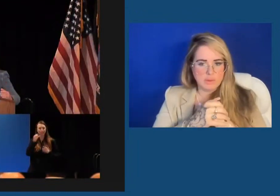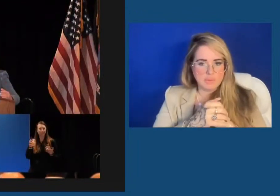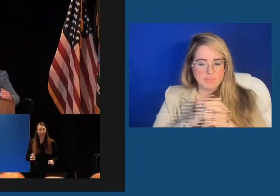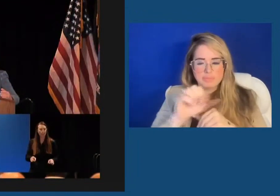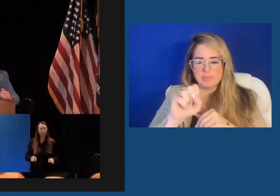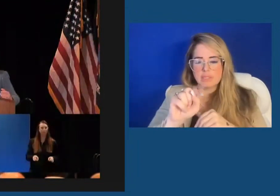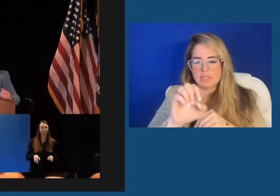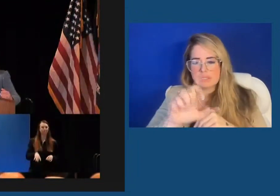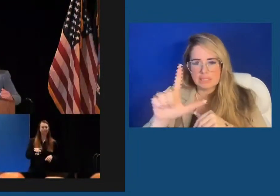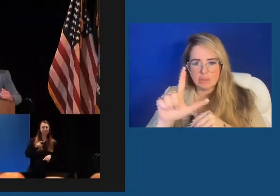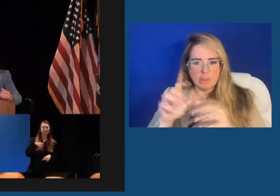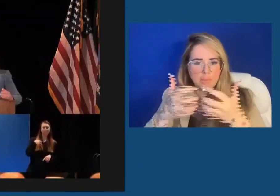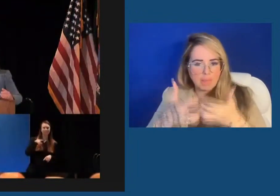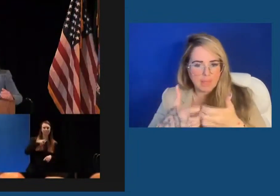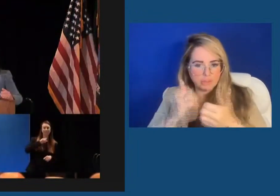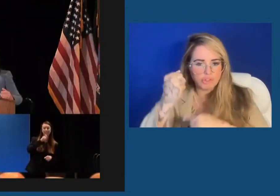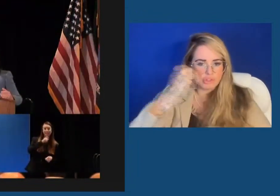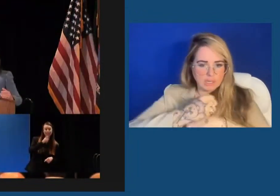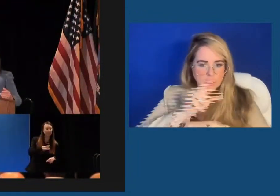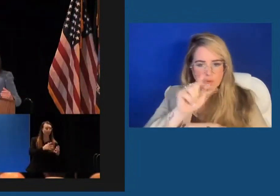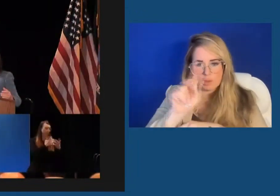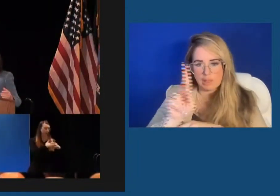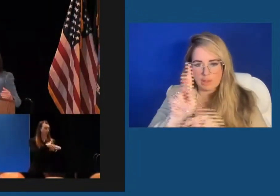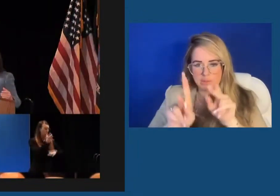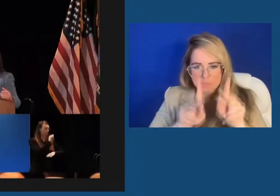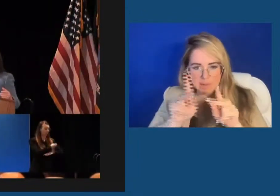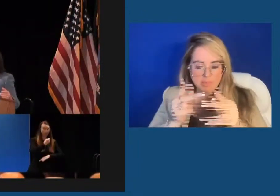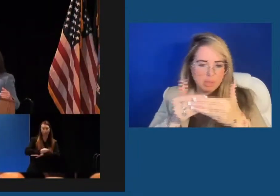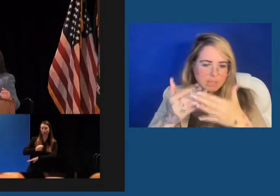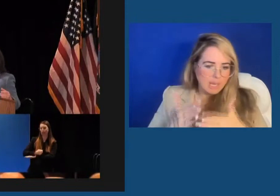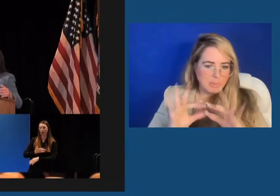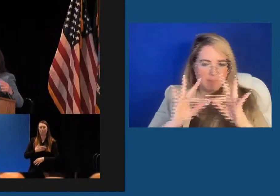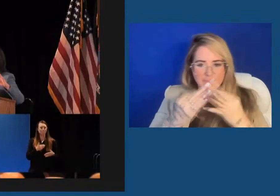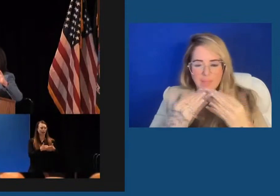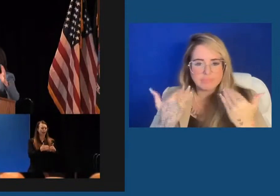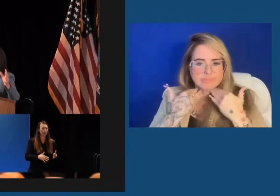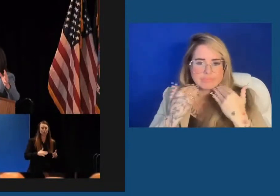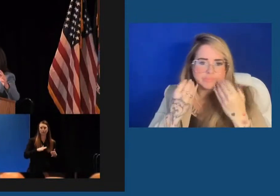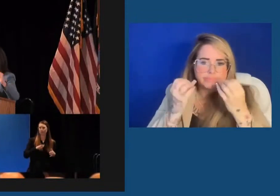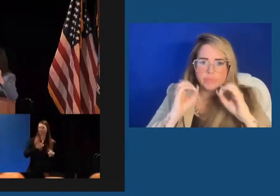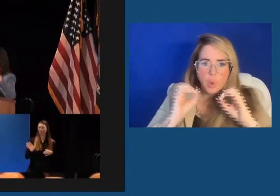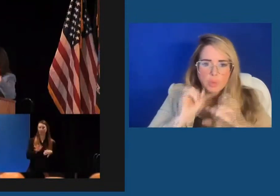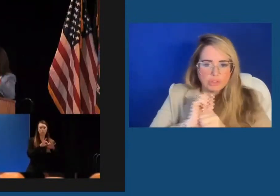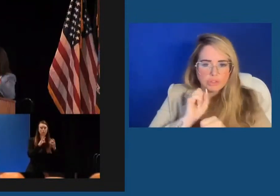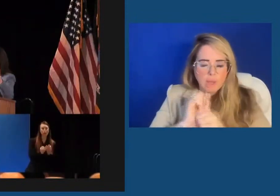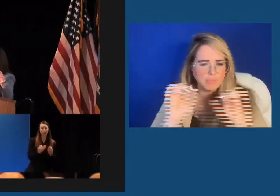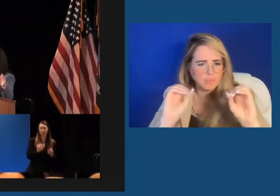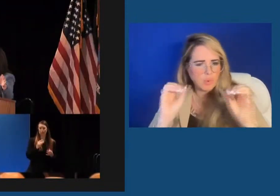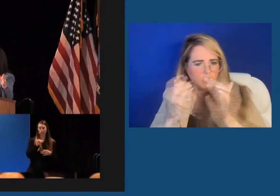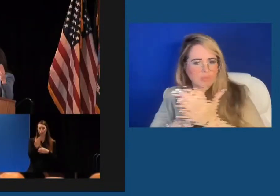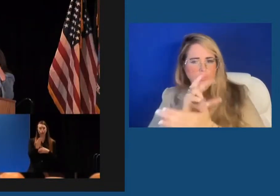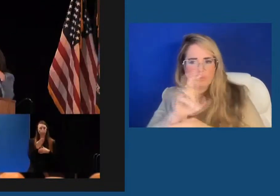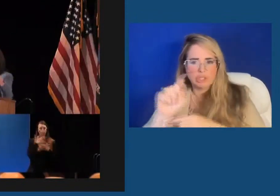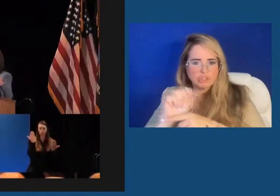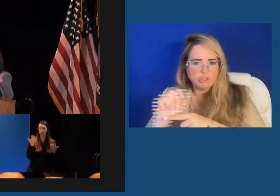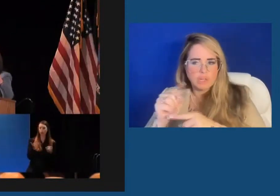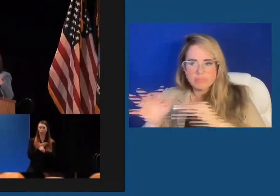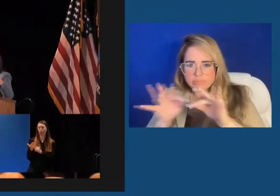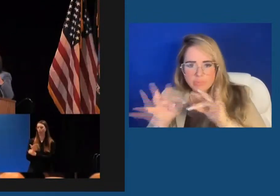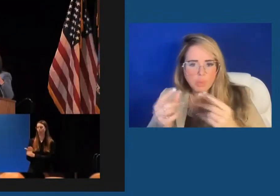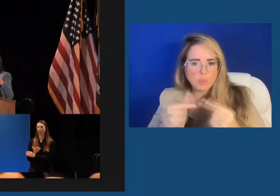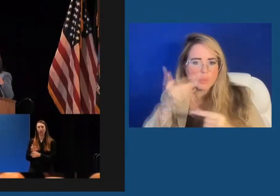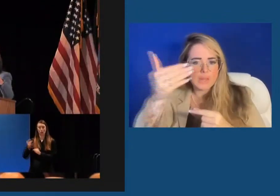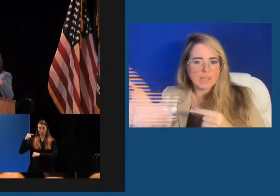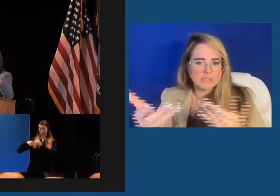shut down and 20,000 people, my neighbors and my family, were out of jobs. Nobody retrained them and said, here's the path forward. We're not going back to